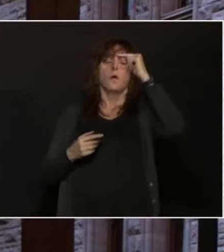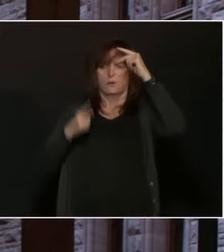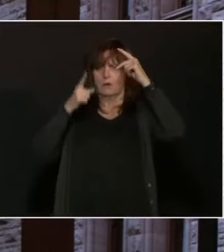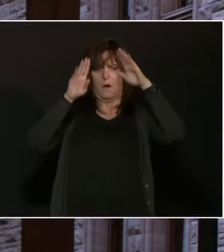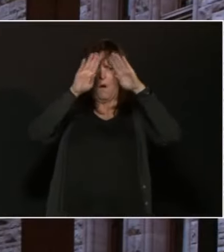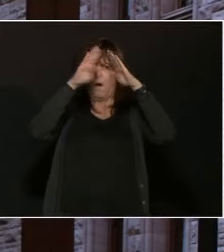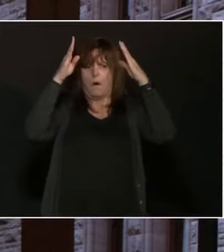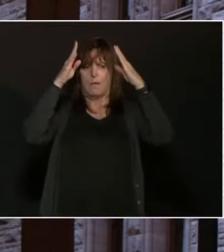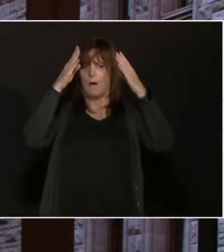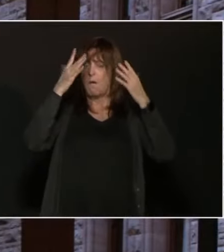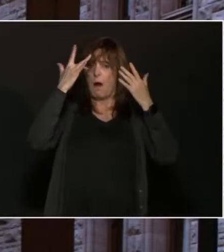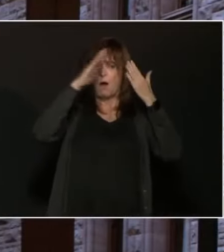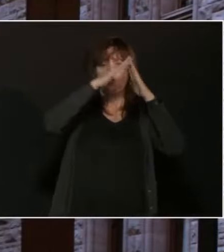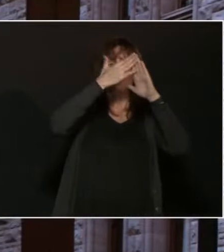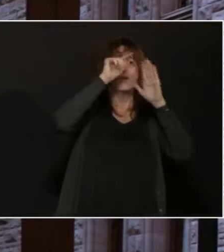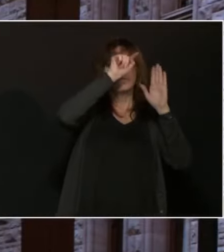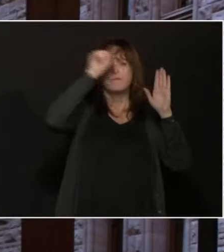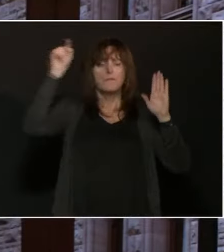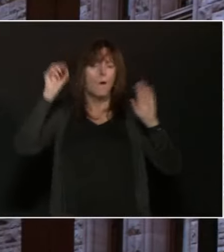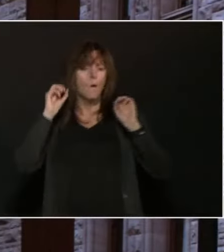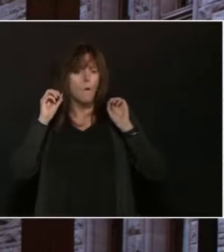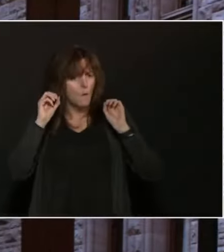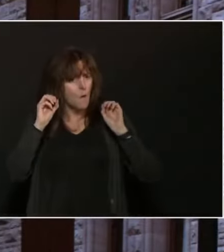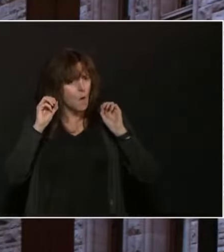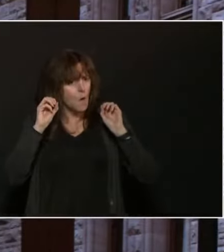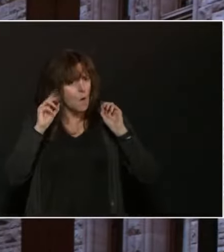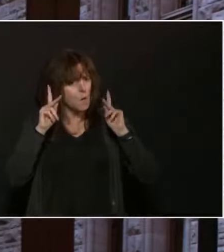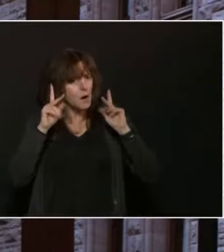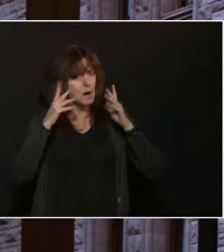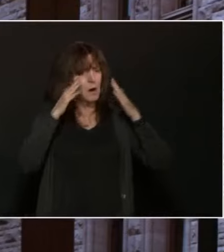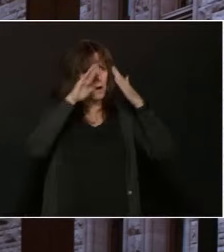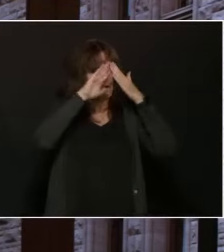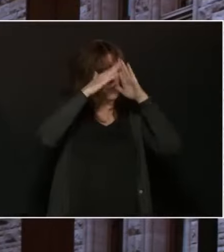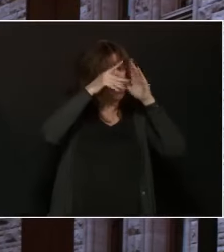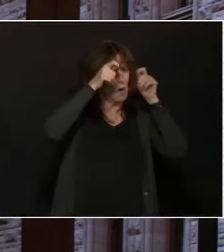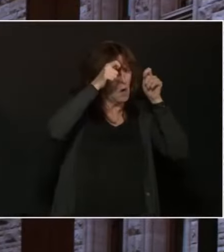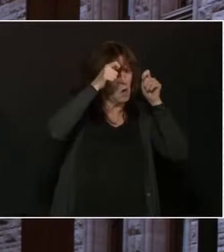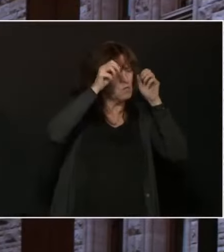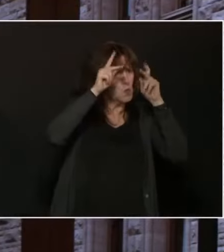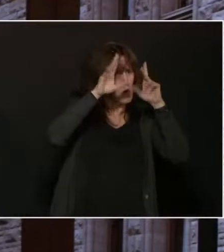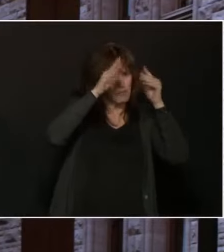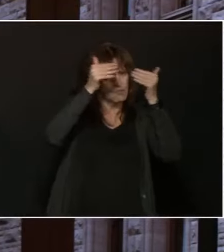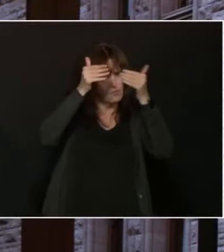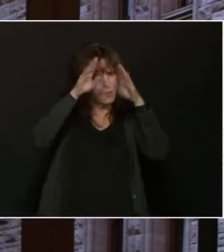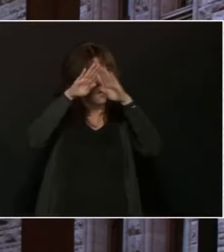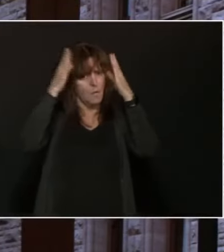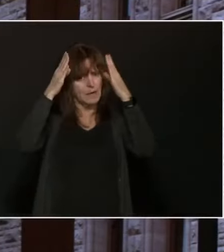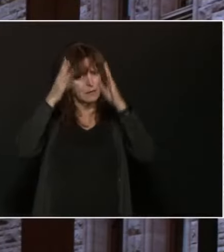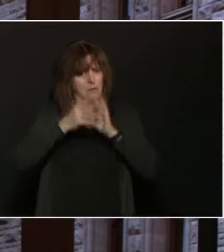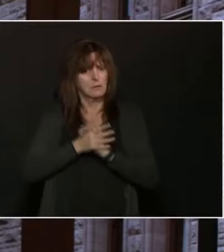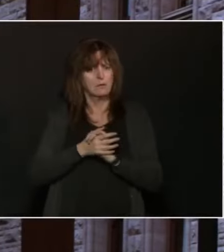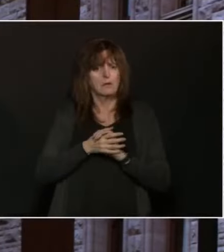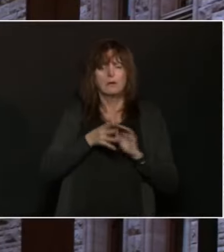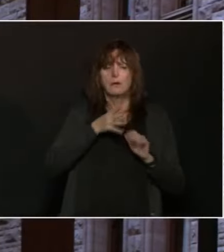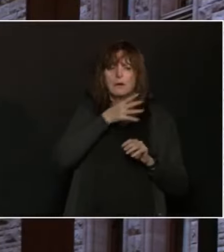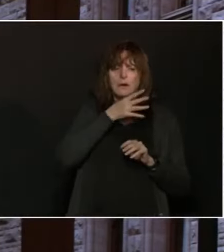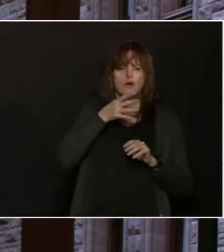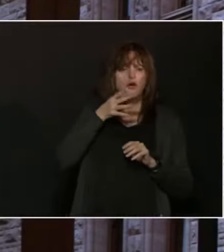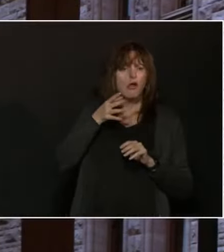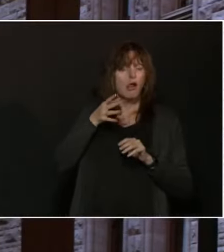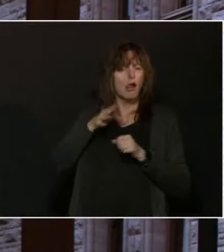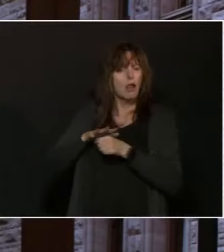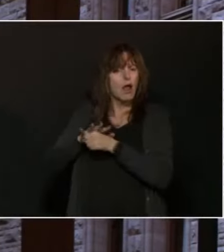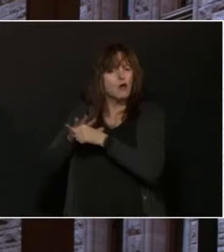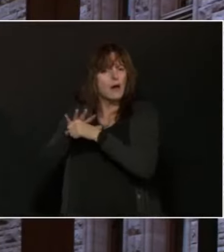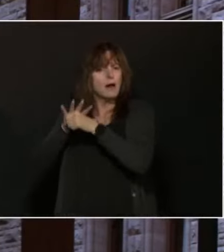cases and outbreaks there, but they are contained. Then we opened up our 7 in the more rural areas that have low numbers as well,